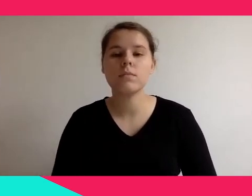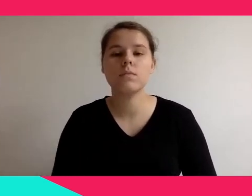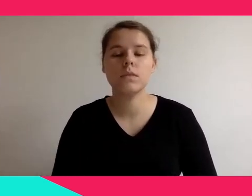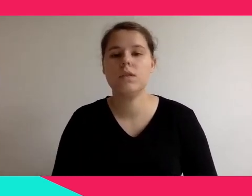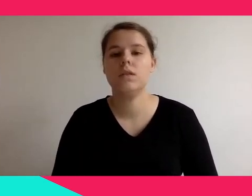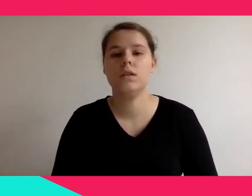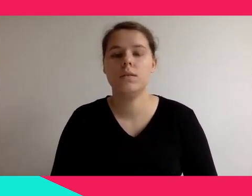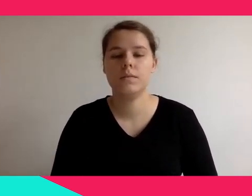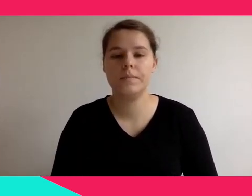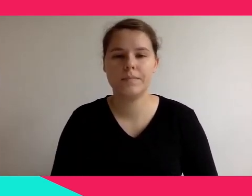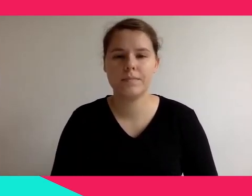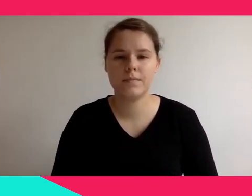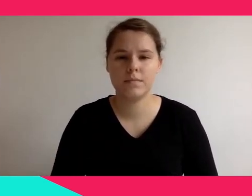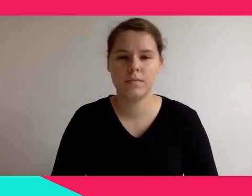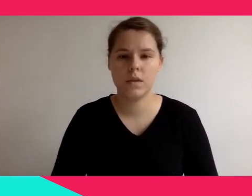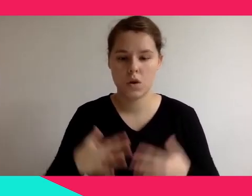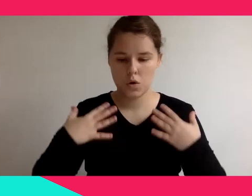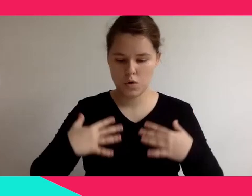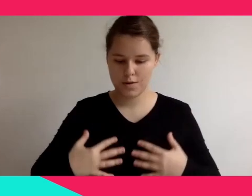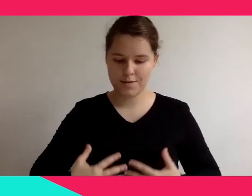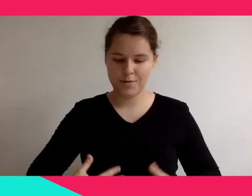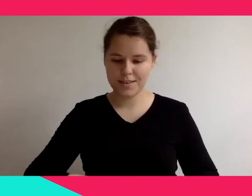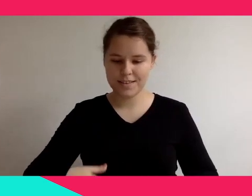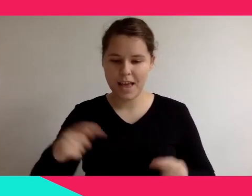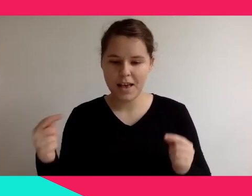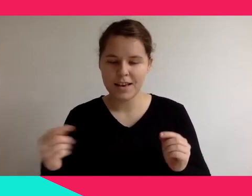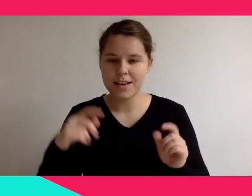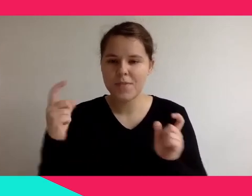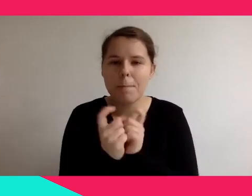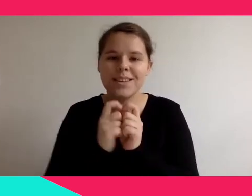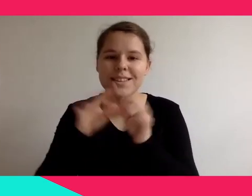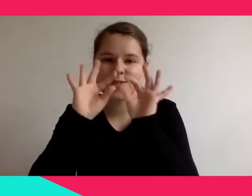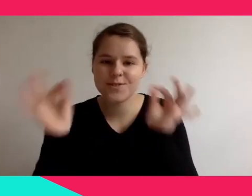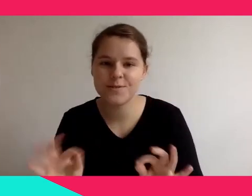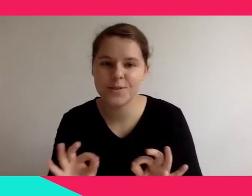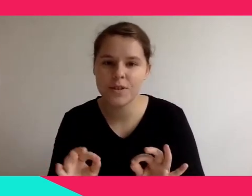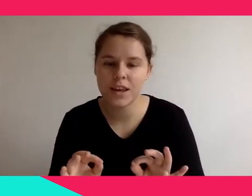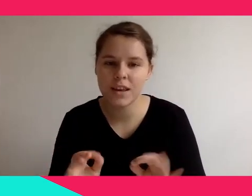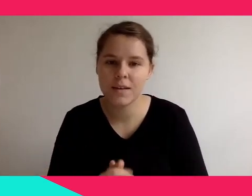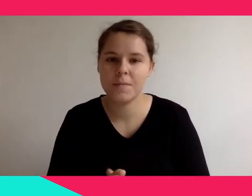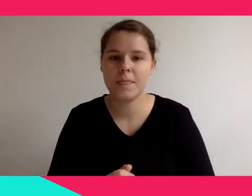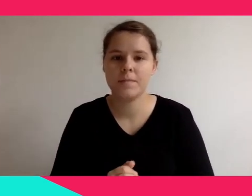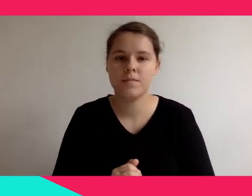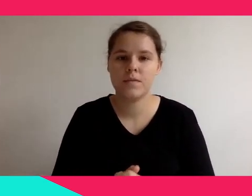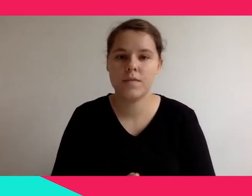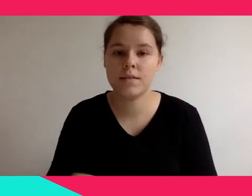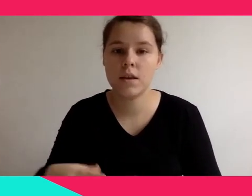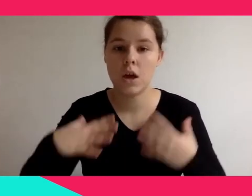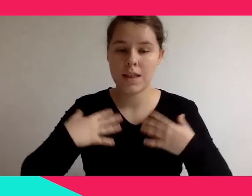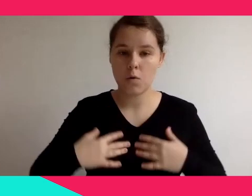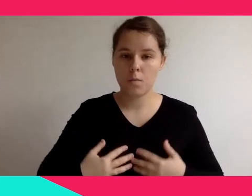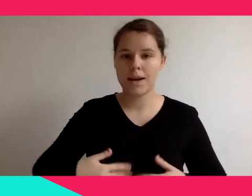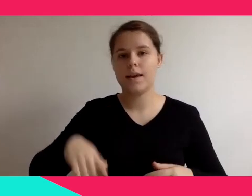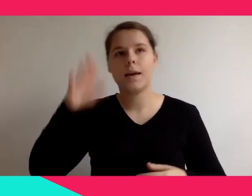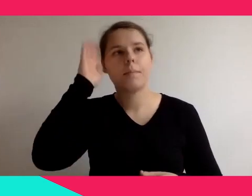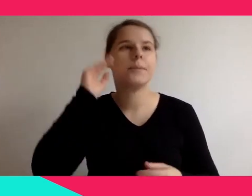all helps sending out the message that there are original works of art at the Rijksmuseum and that it's worth going there